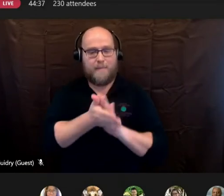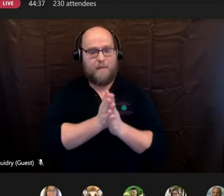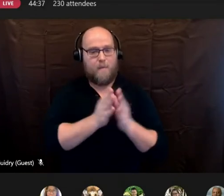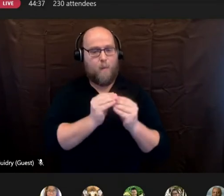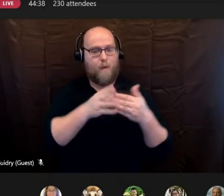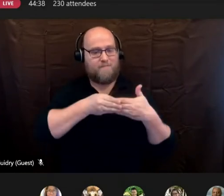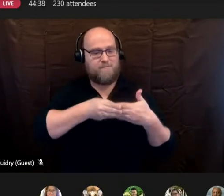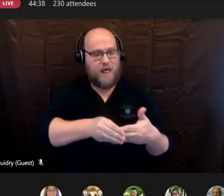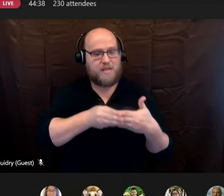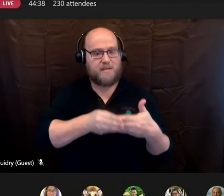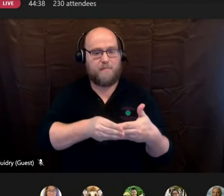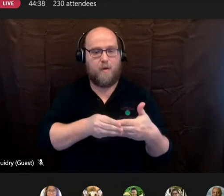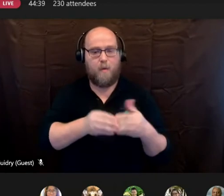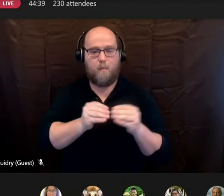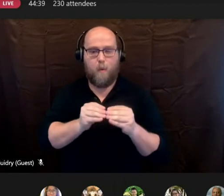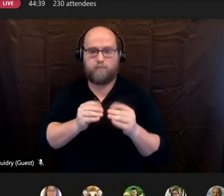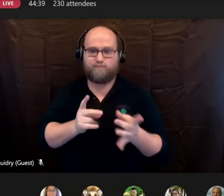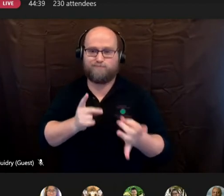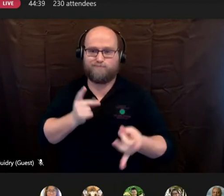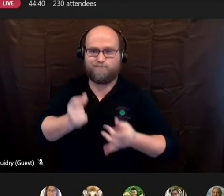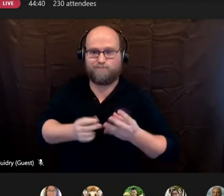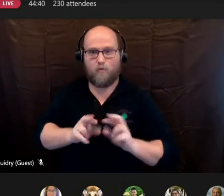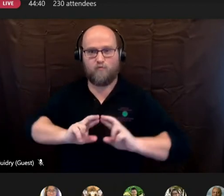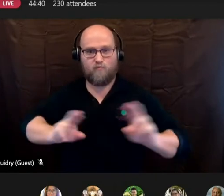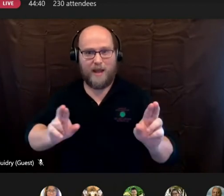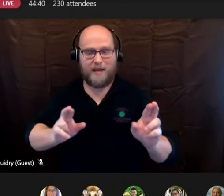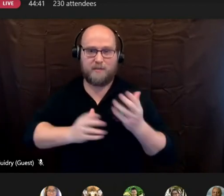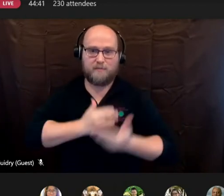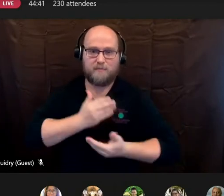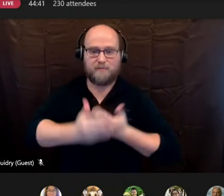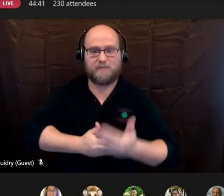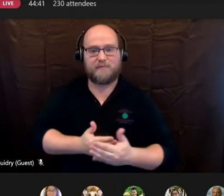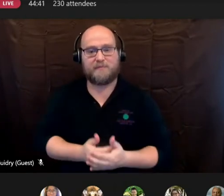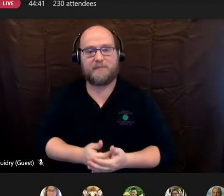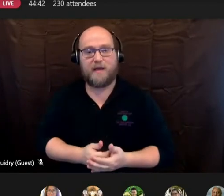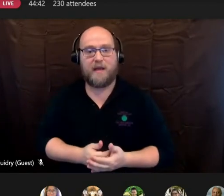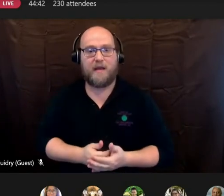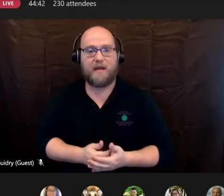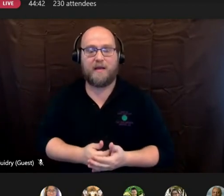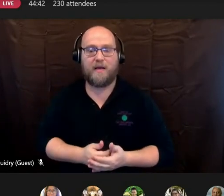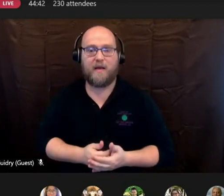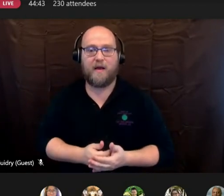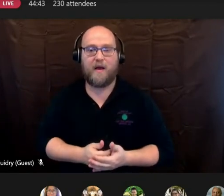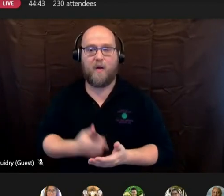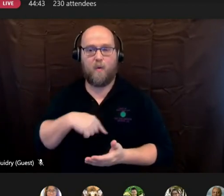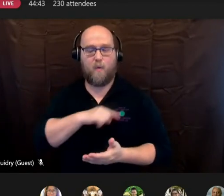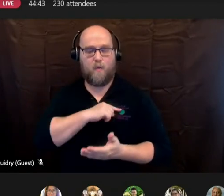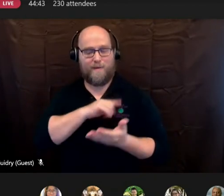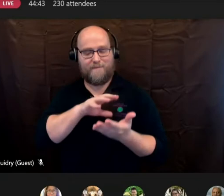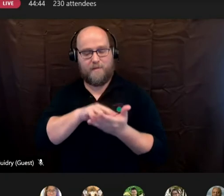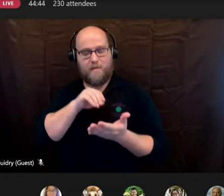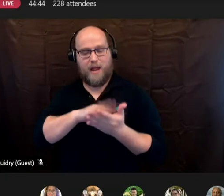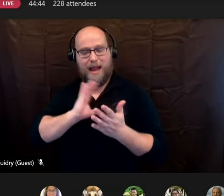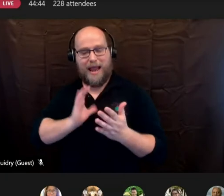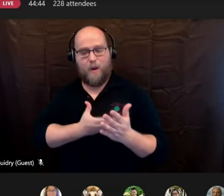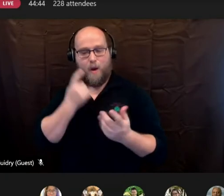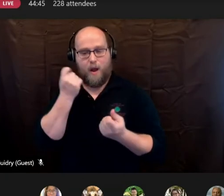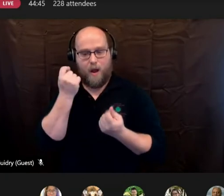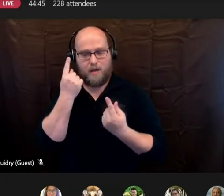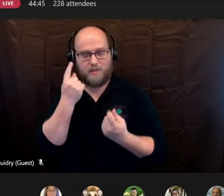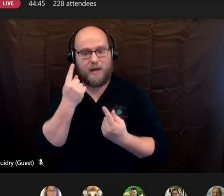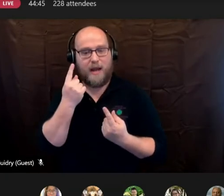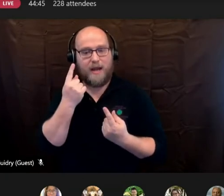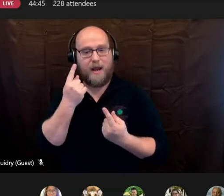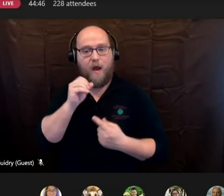And I think that we all can agree that we've come to learn that our understanding of COVID-19 is going to continue to